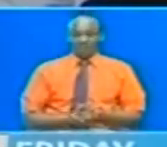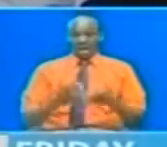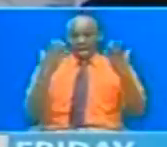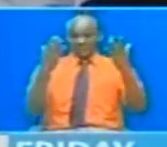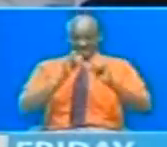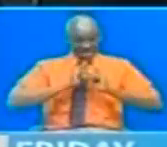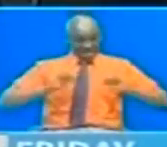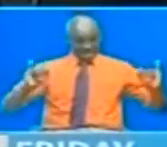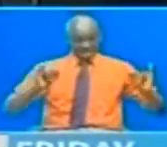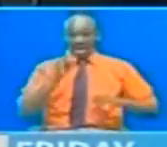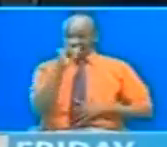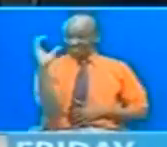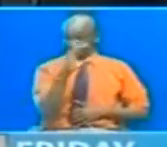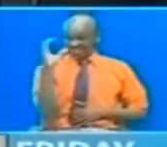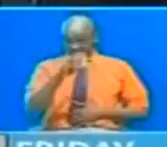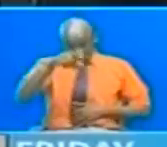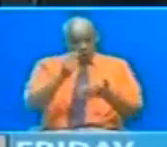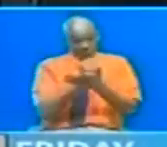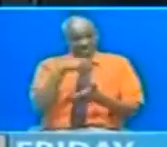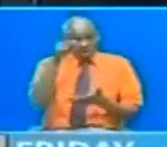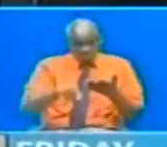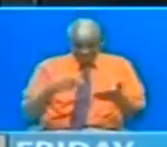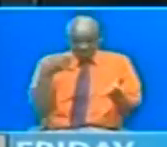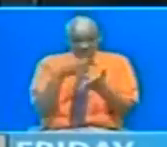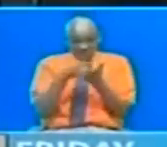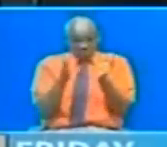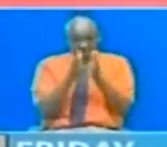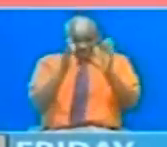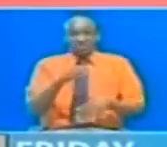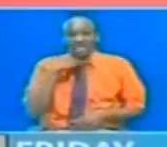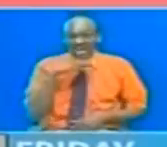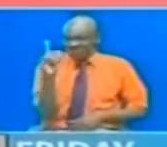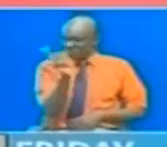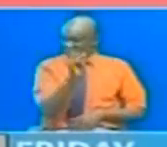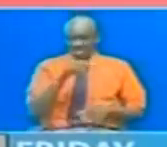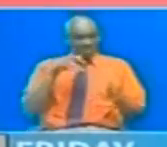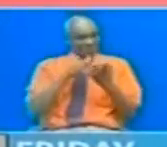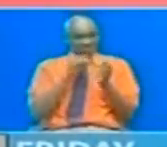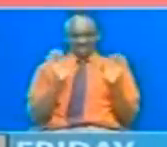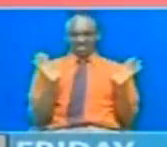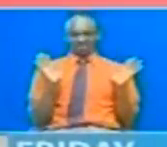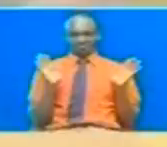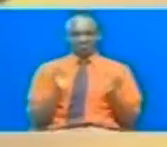clean. ICC prosecutor's office denies involvement with alleged witness Meshack Yabay.